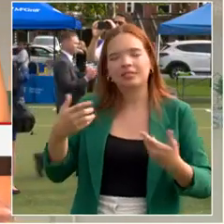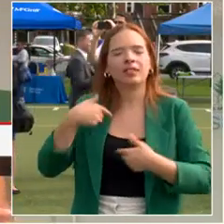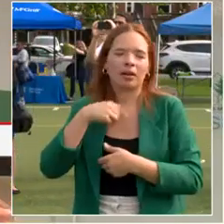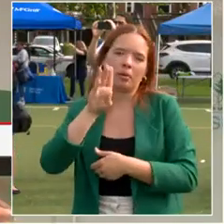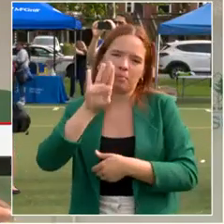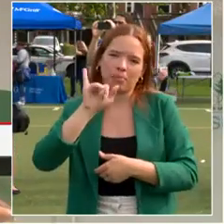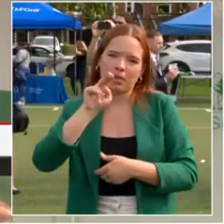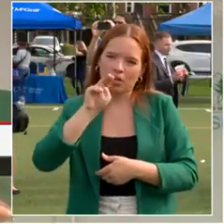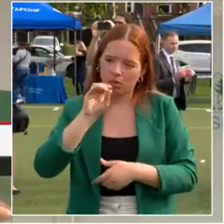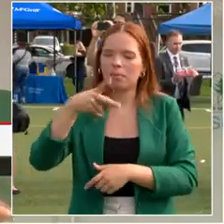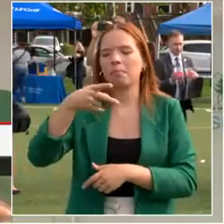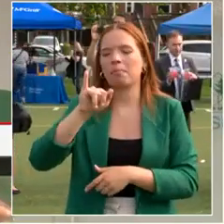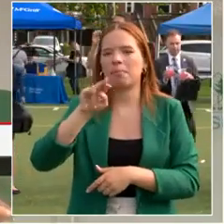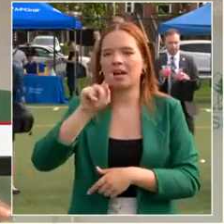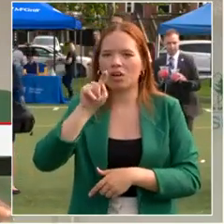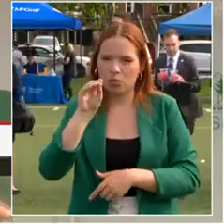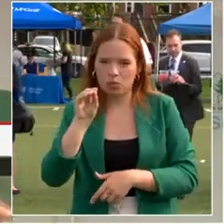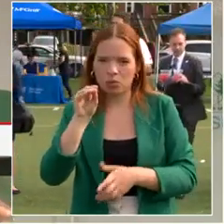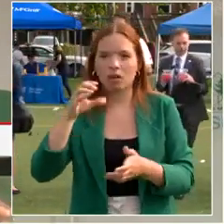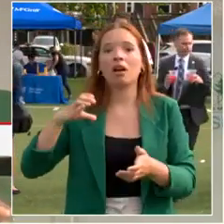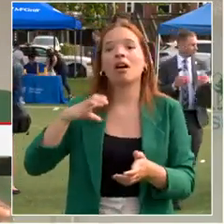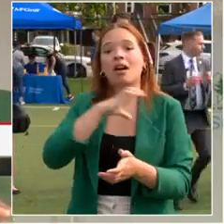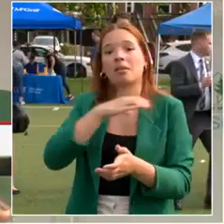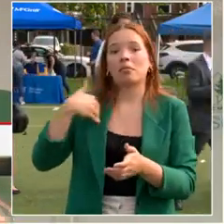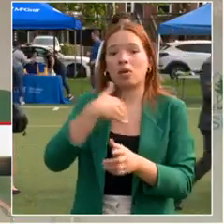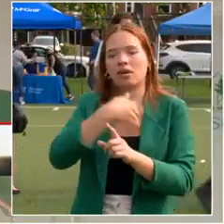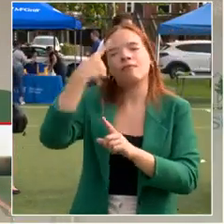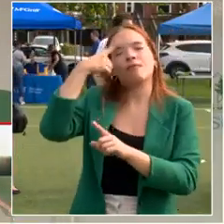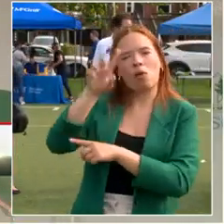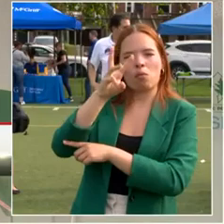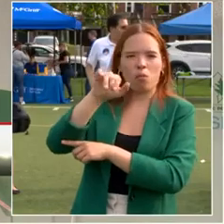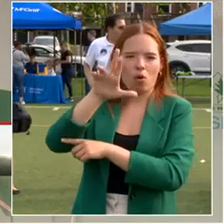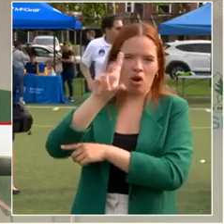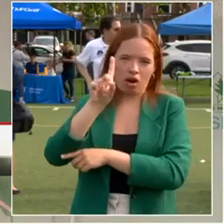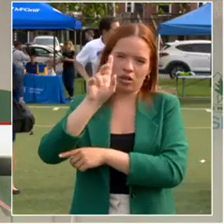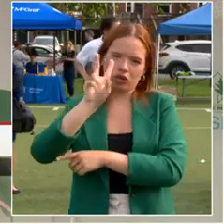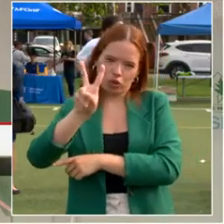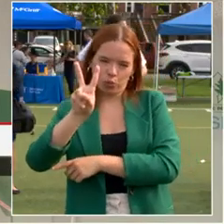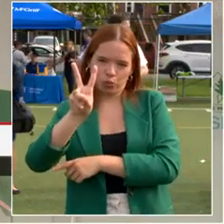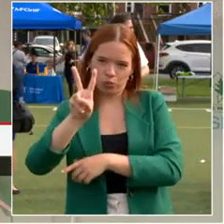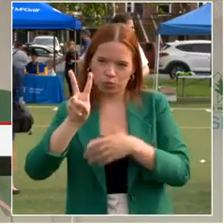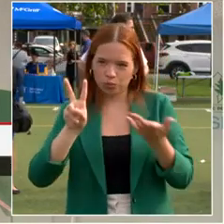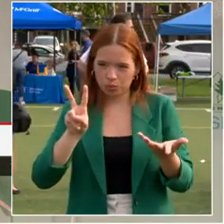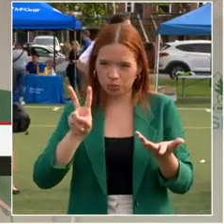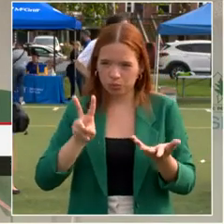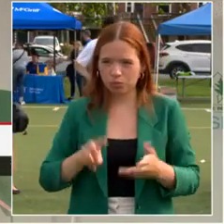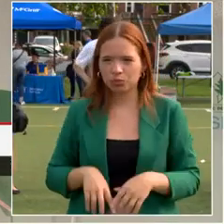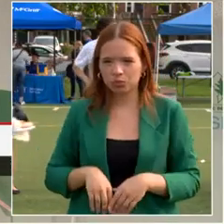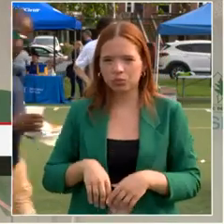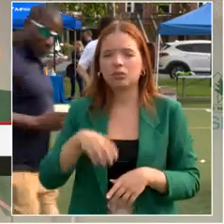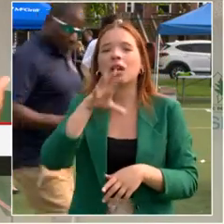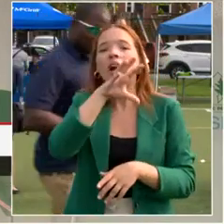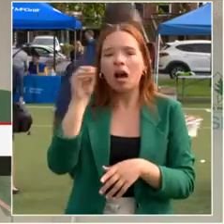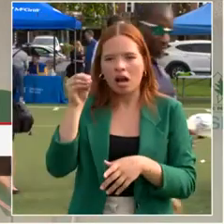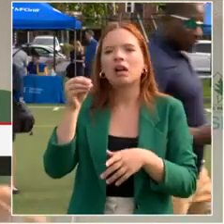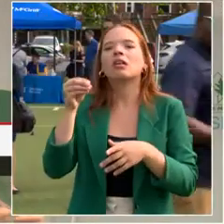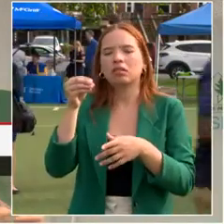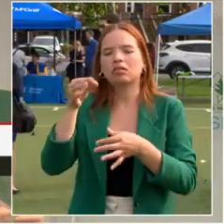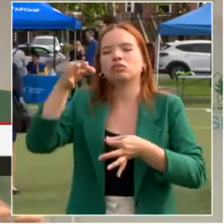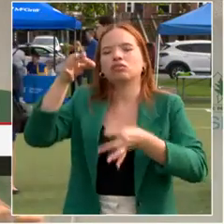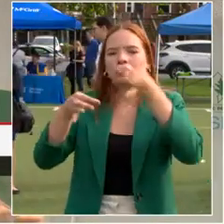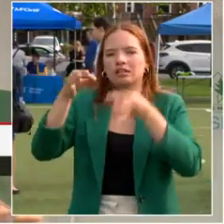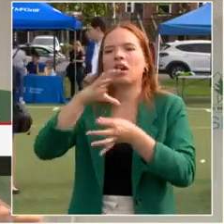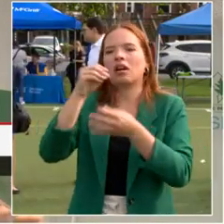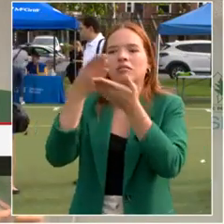member and the chair of the council's Committee on Judiciary and Public Safety. And so our partnership with our